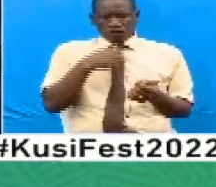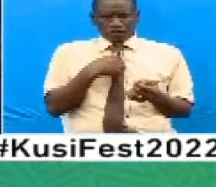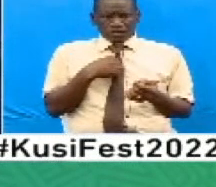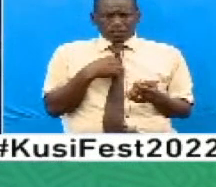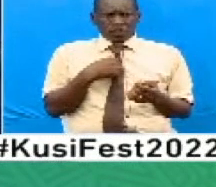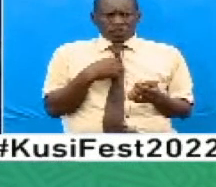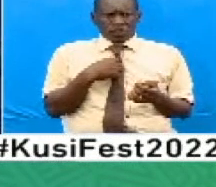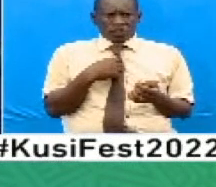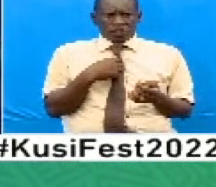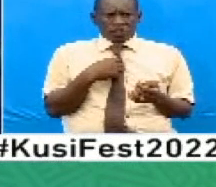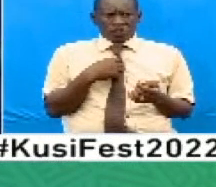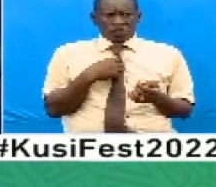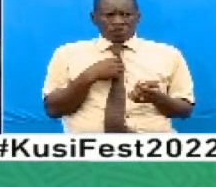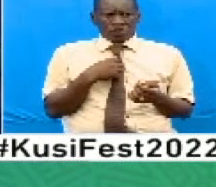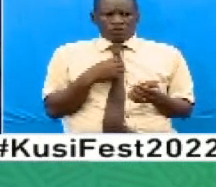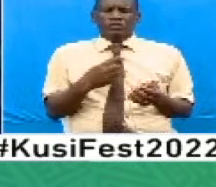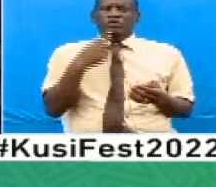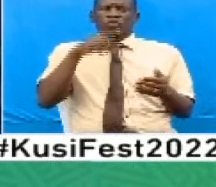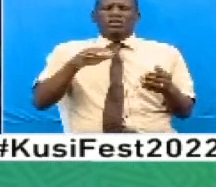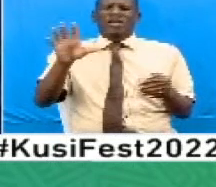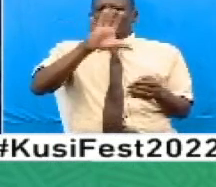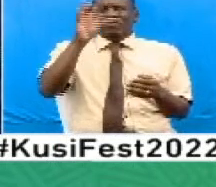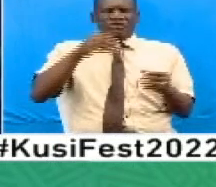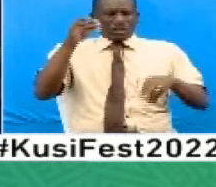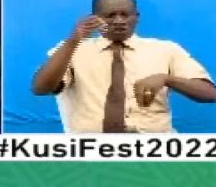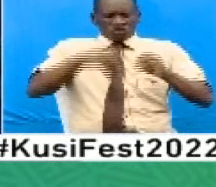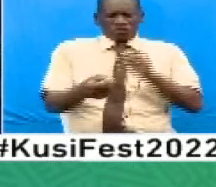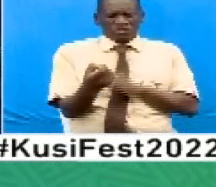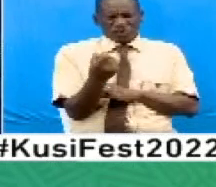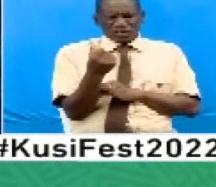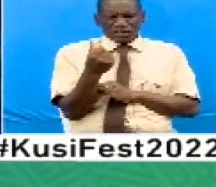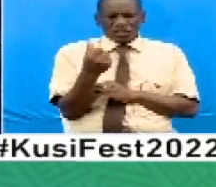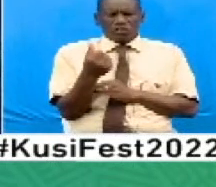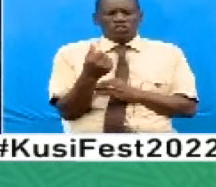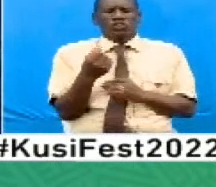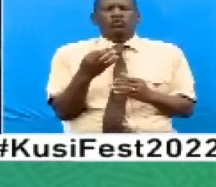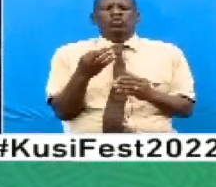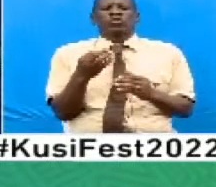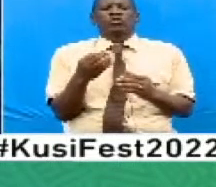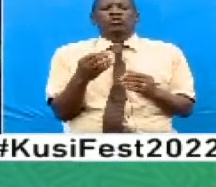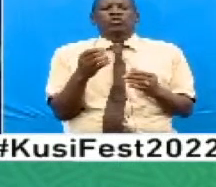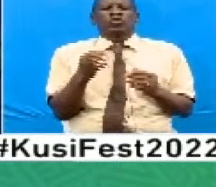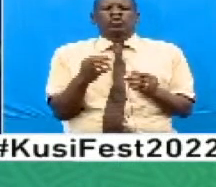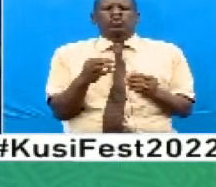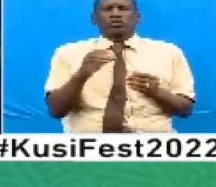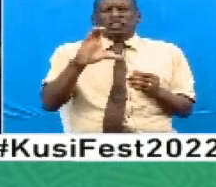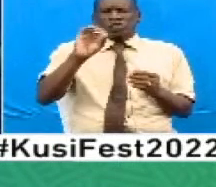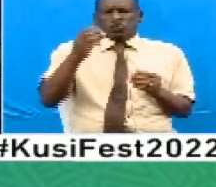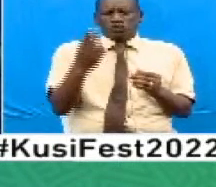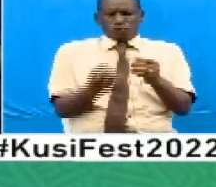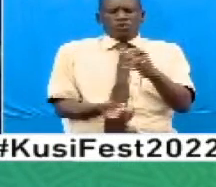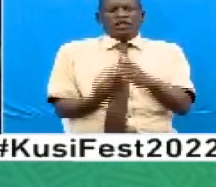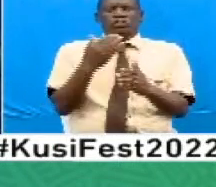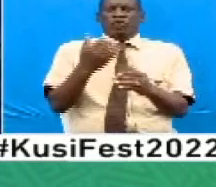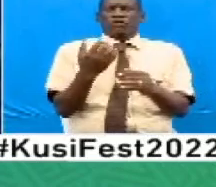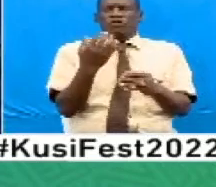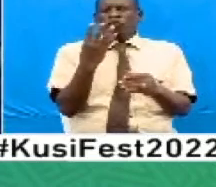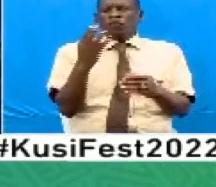But we've had multiple times that Africa contributes the least to global warming, accounting for less than 4%